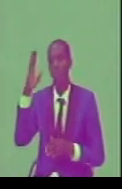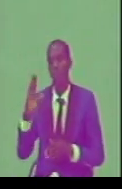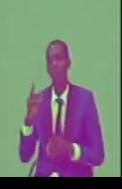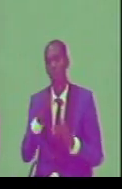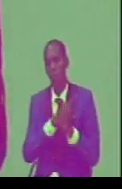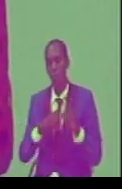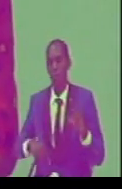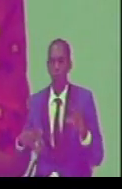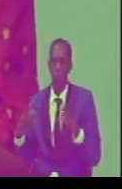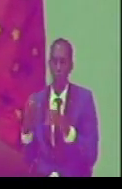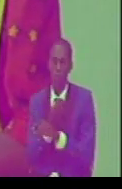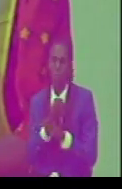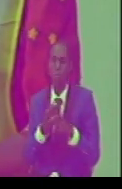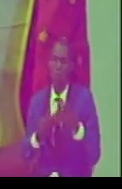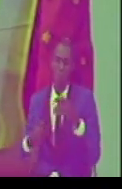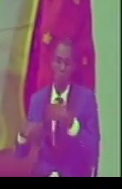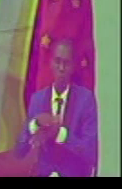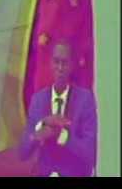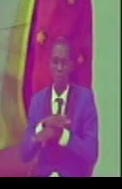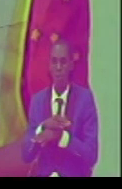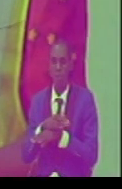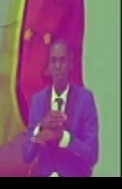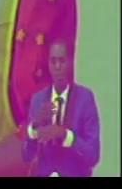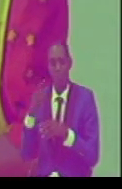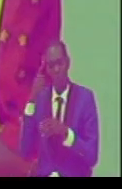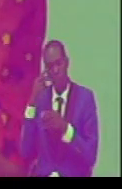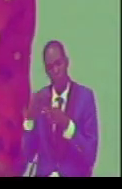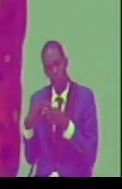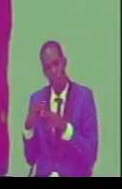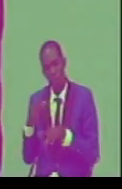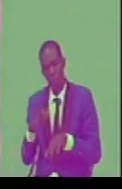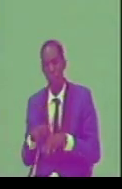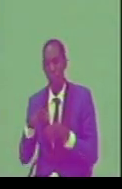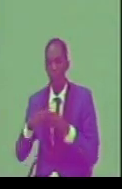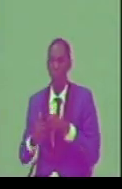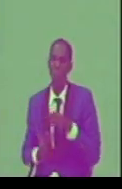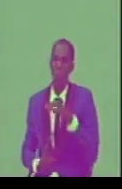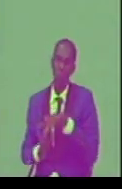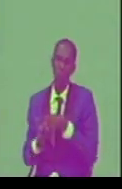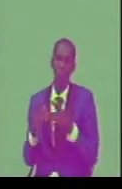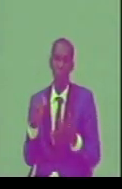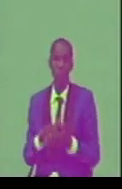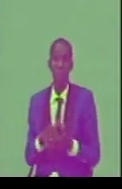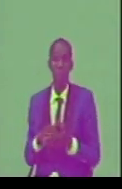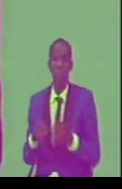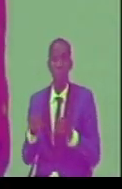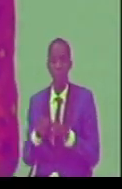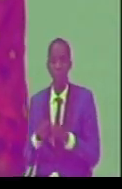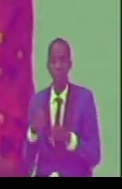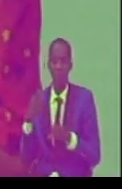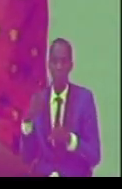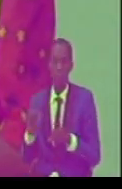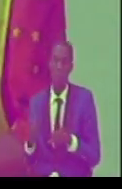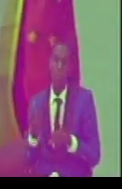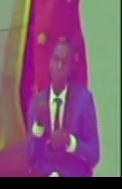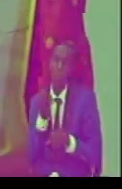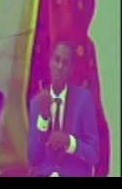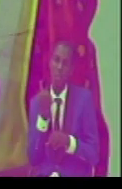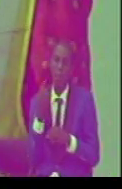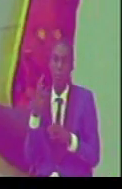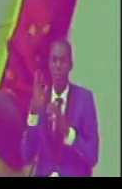We started praying. And by the grace of God, God took over. So the thing stayed for some time, and the thing came up again. Even